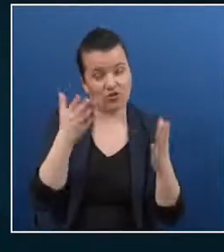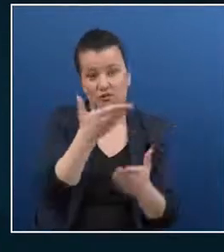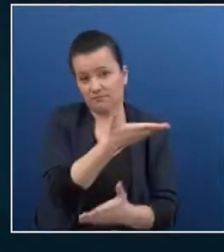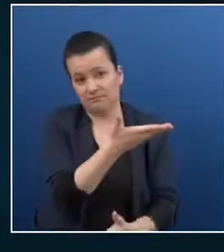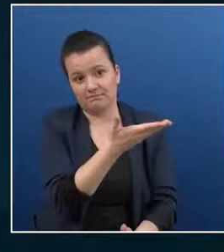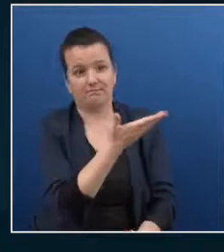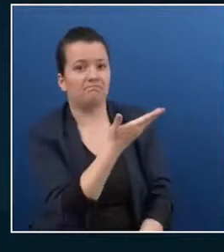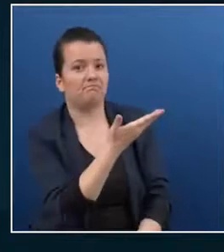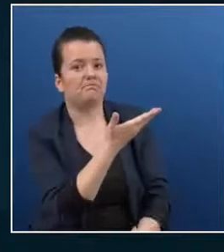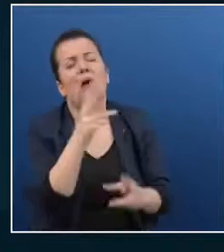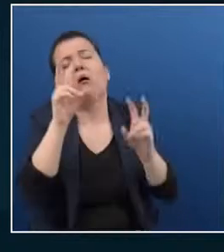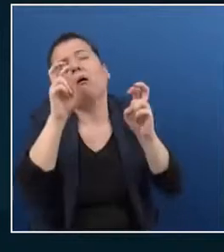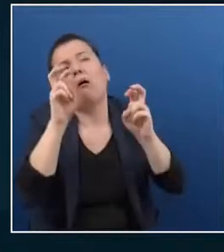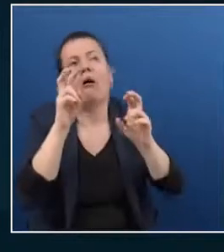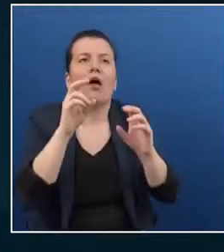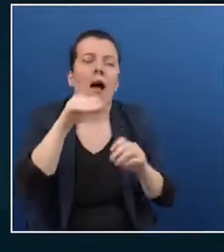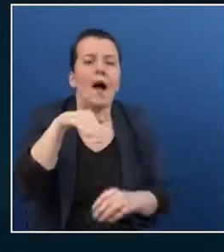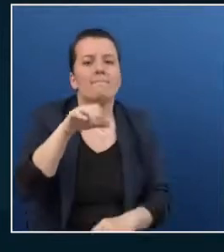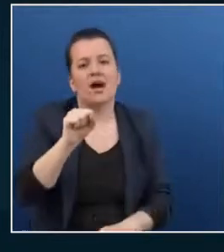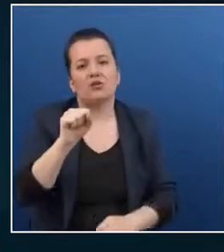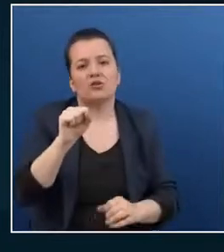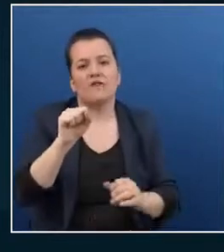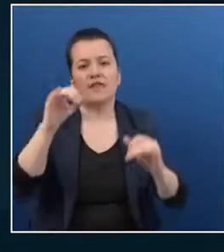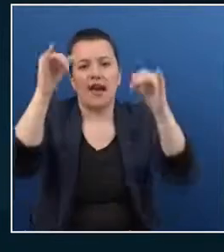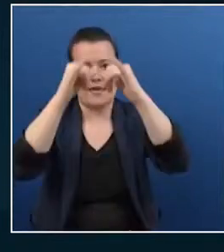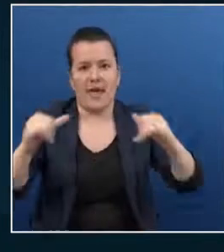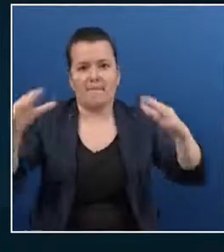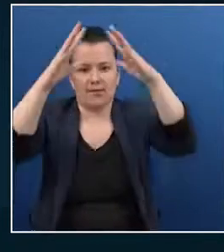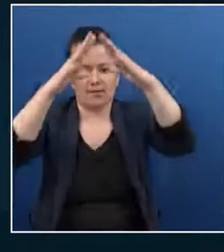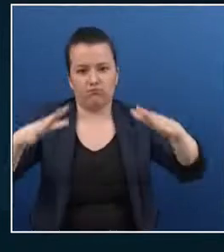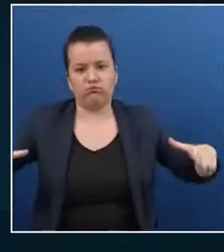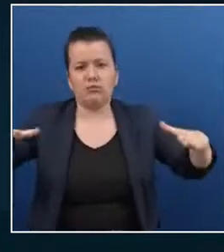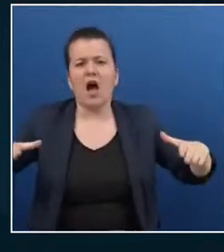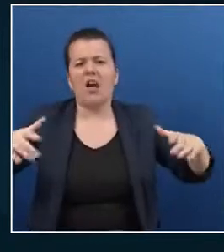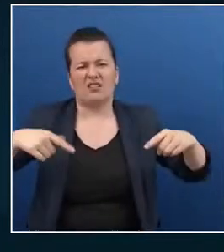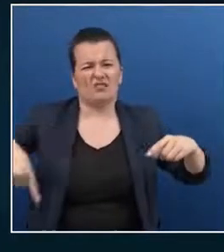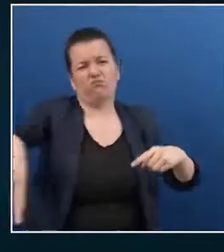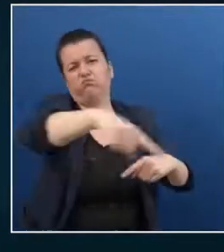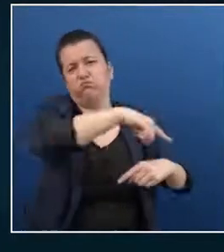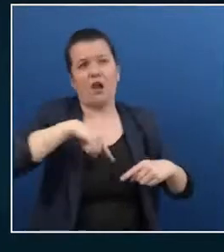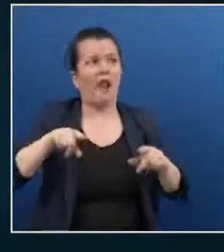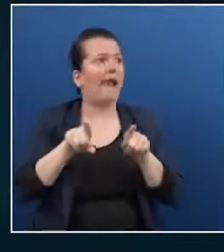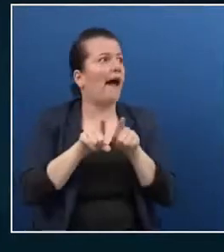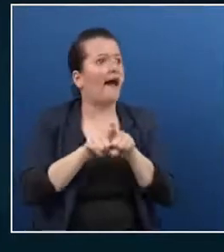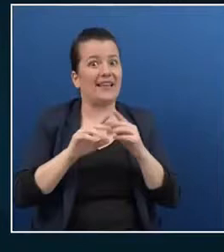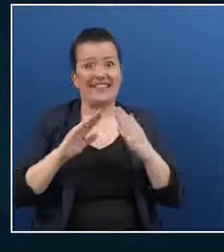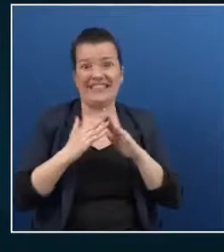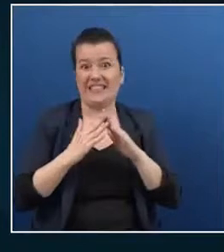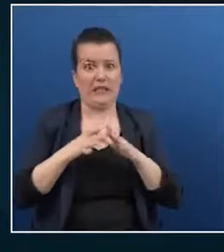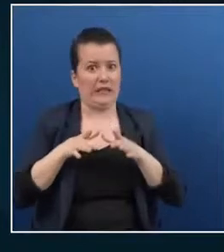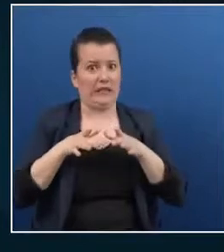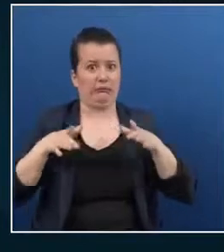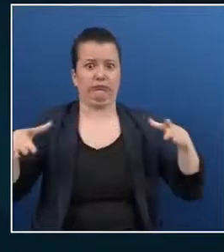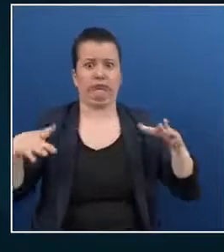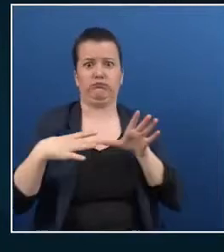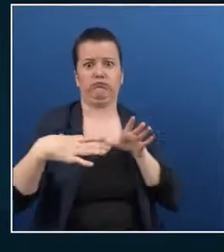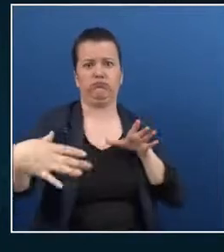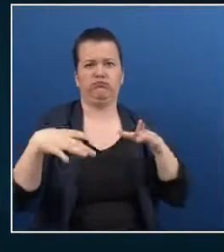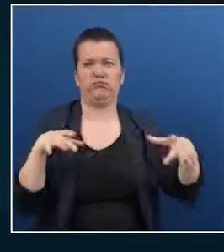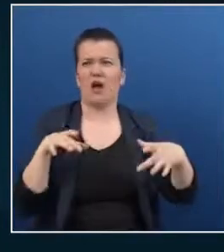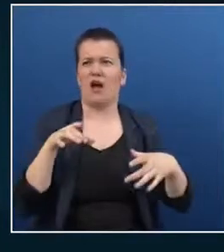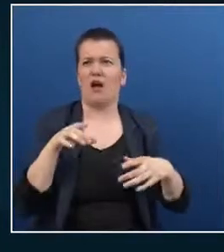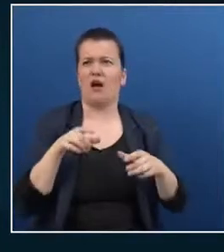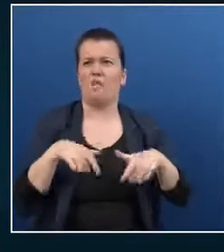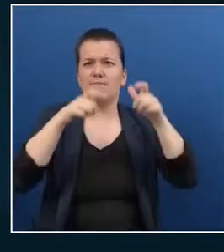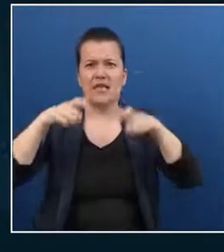campus. Microsoft's campus is very large. It's the size of a town. There's 120 buildings or something, which